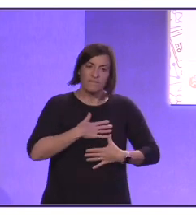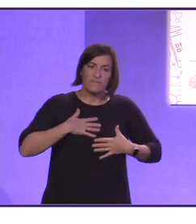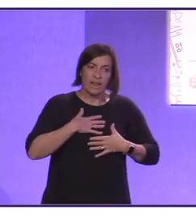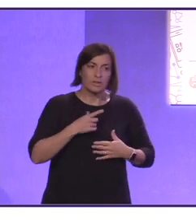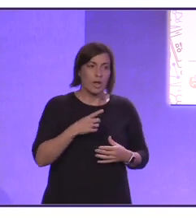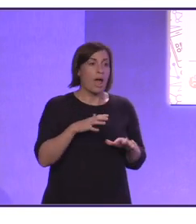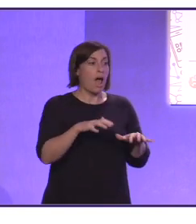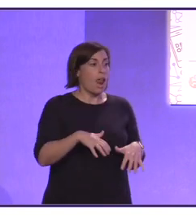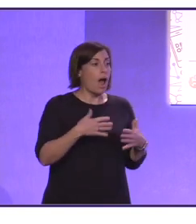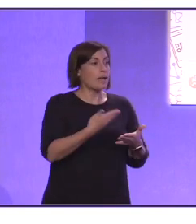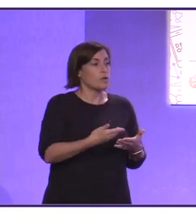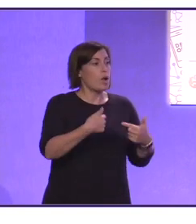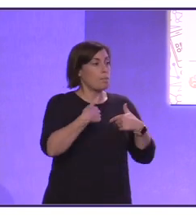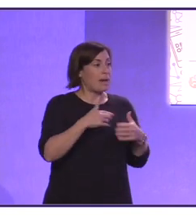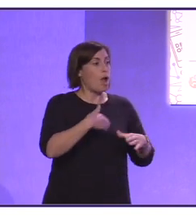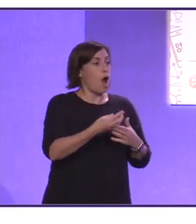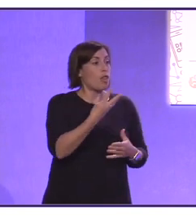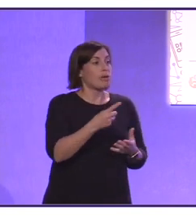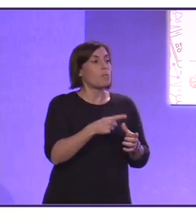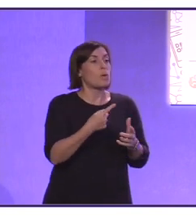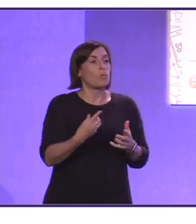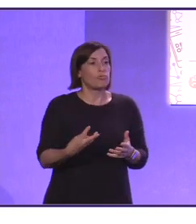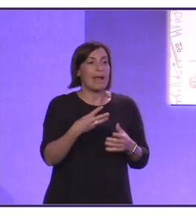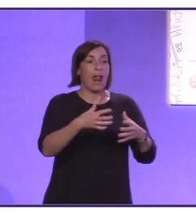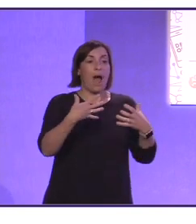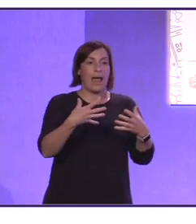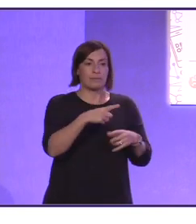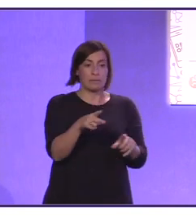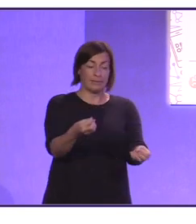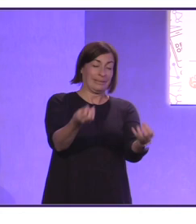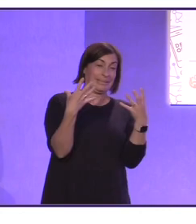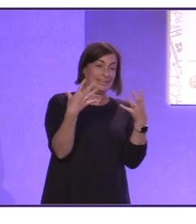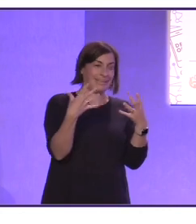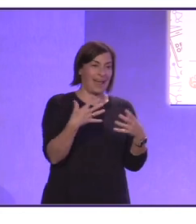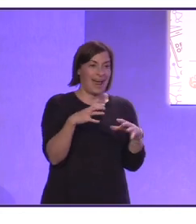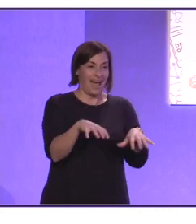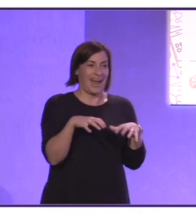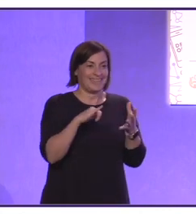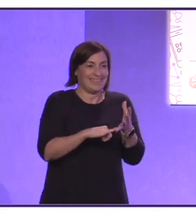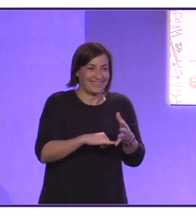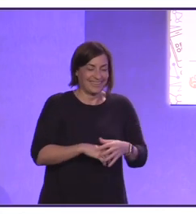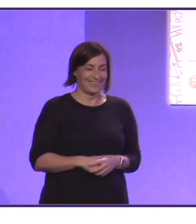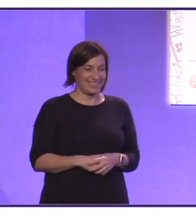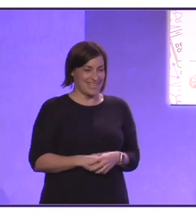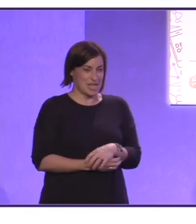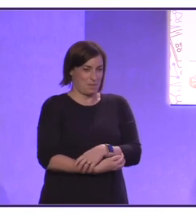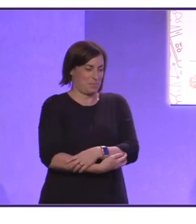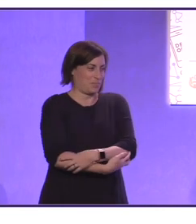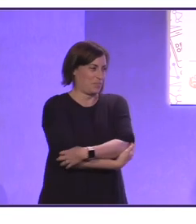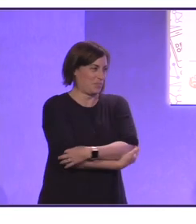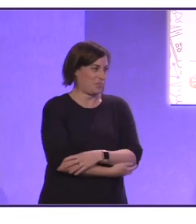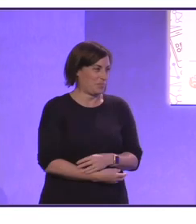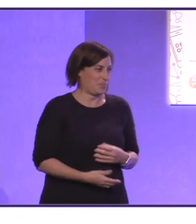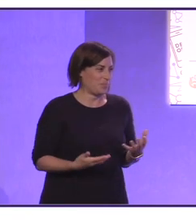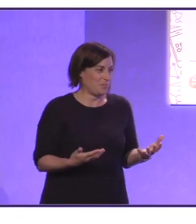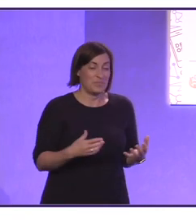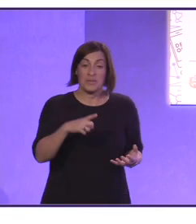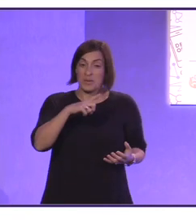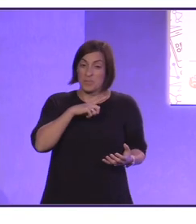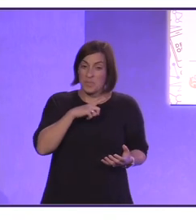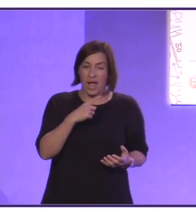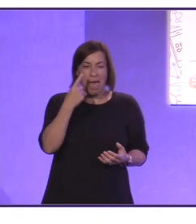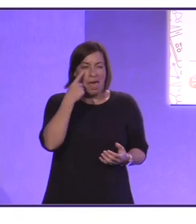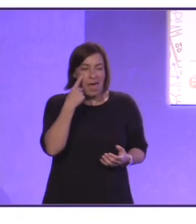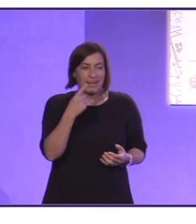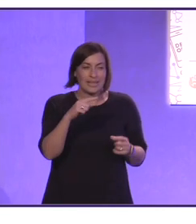lions on me, lions on three, one, two, three. Lions! Thank you. The reason I wanted to do that is that I